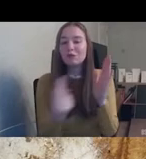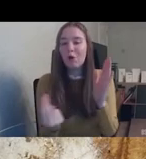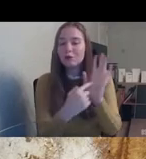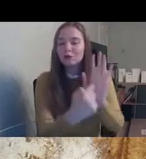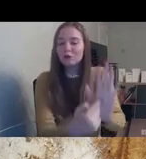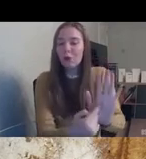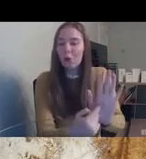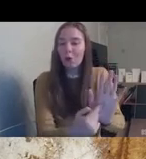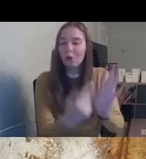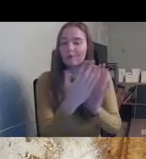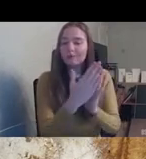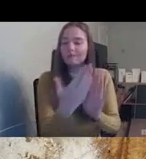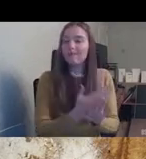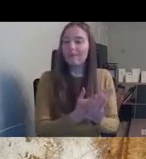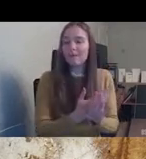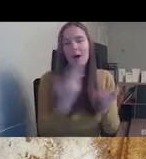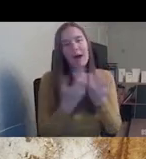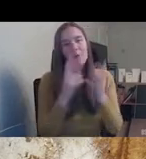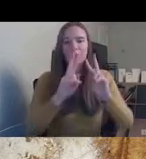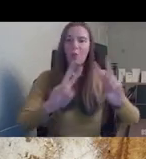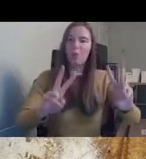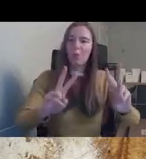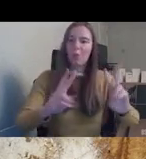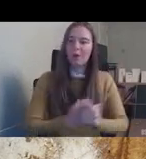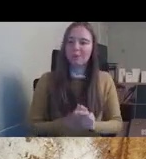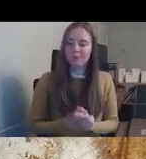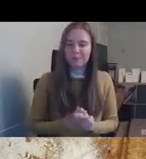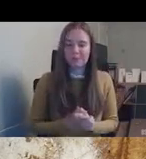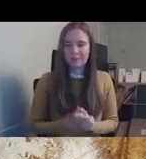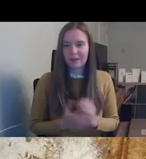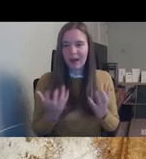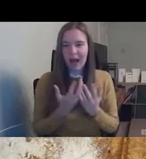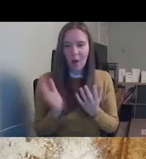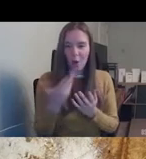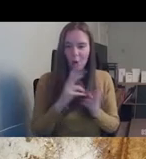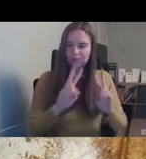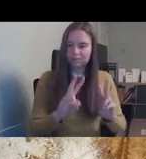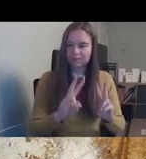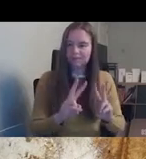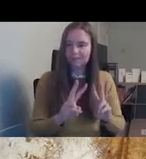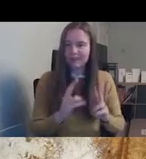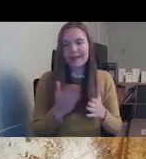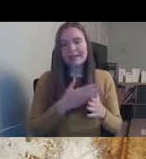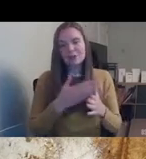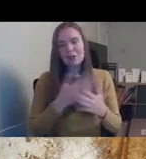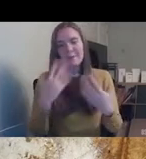see how it would all fit together. How initially we had planned to have conversations